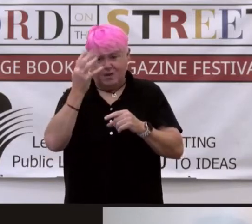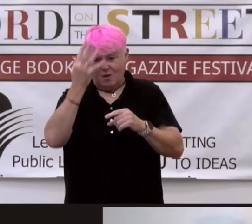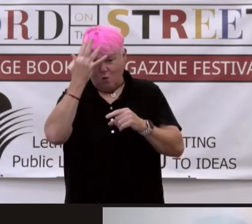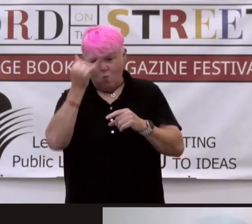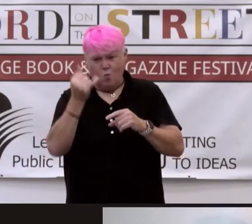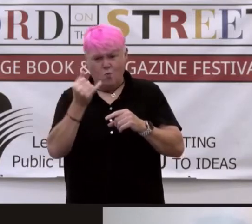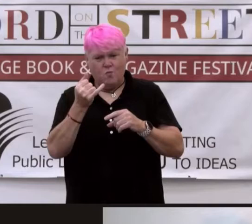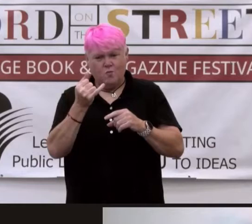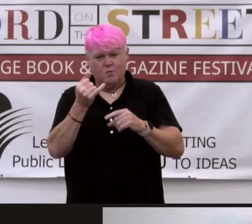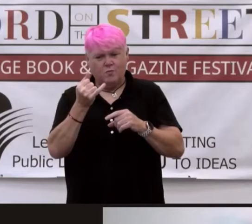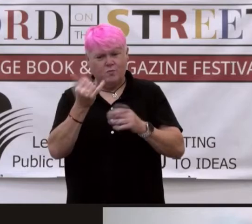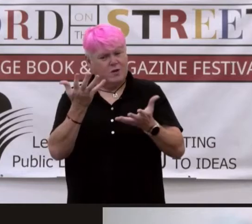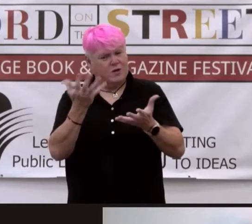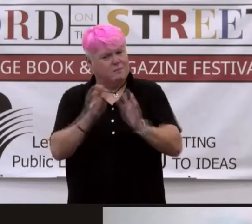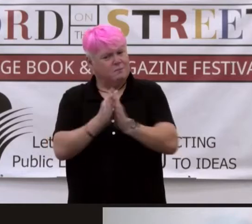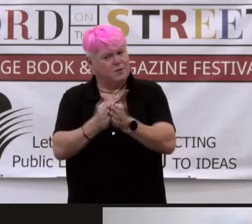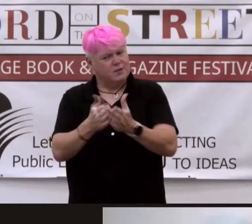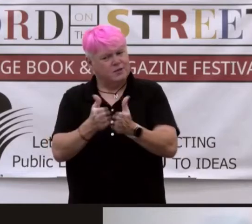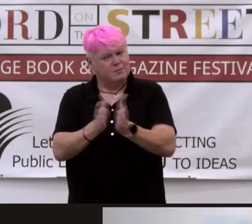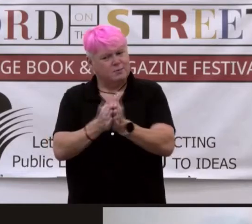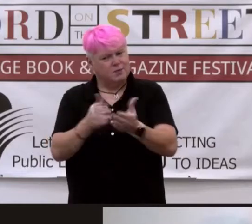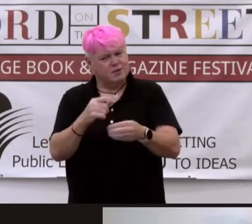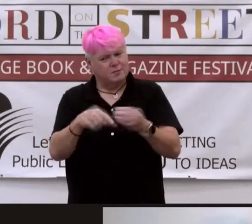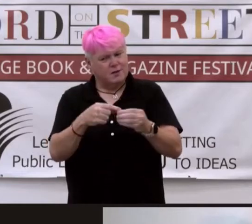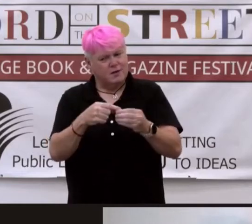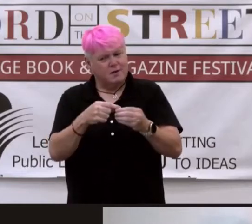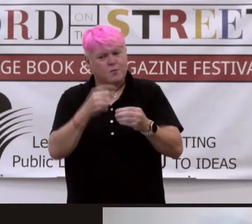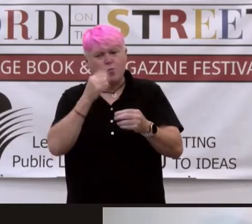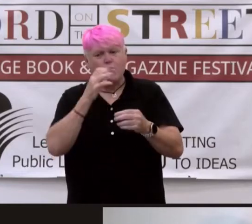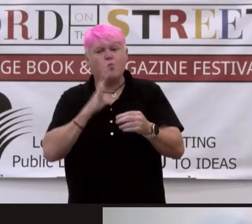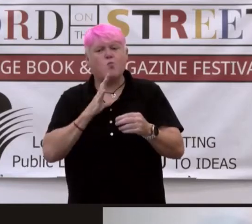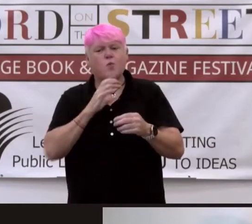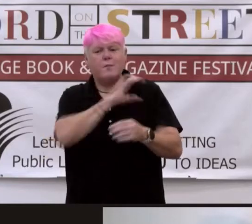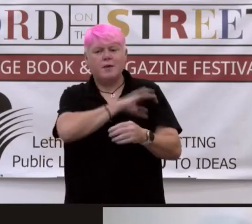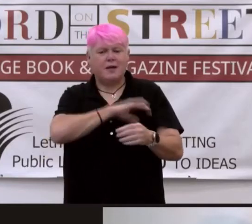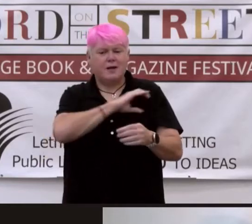then especially books with female characters, there's often a lot